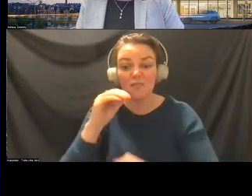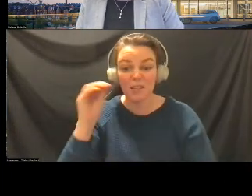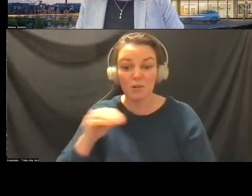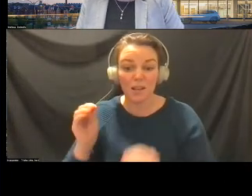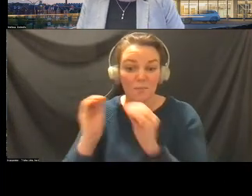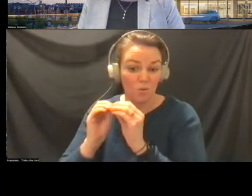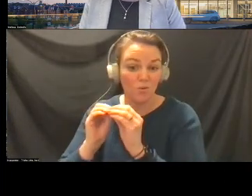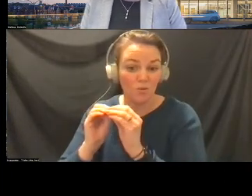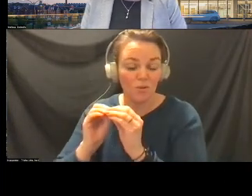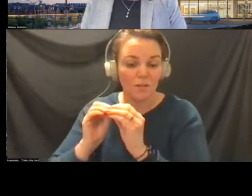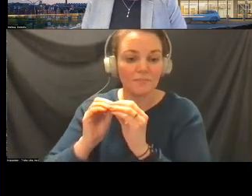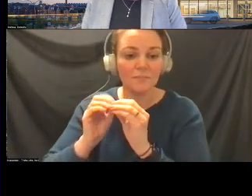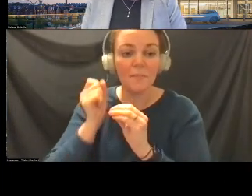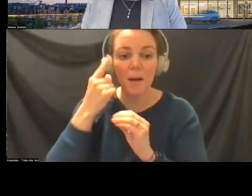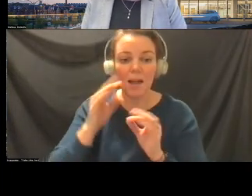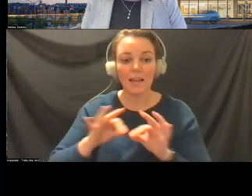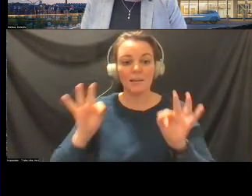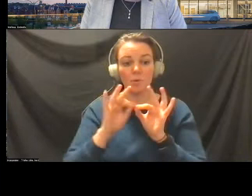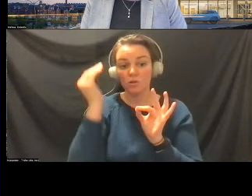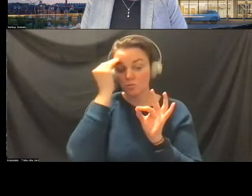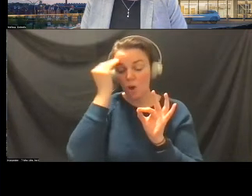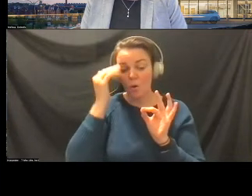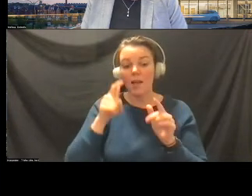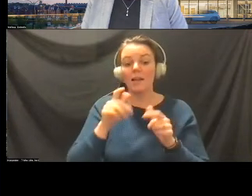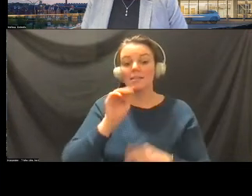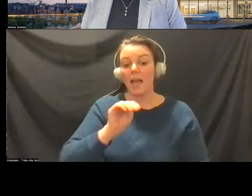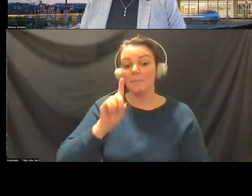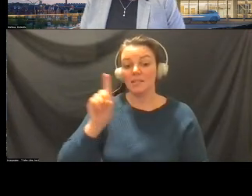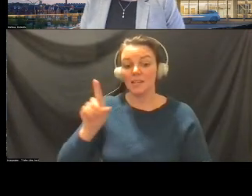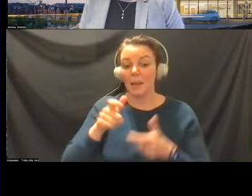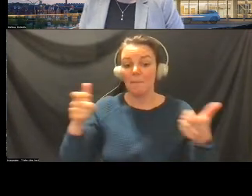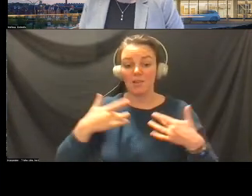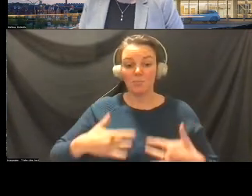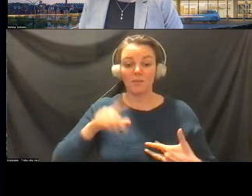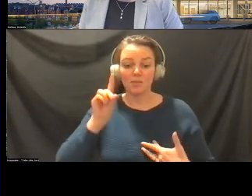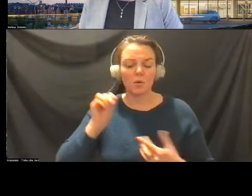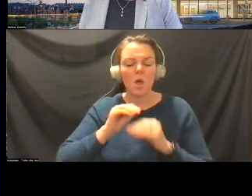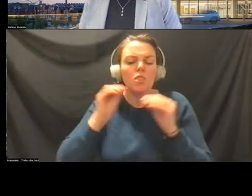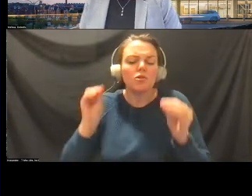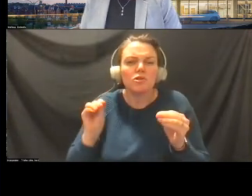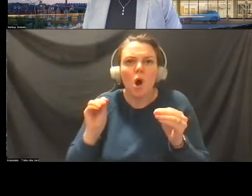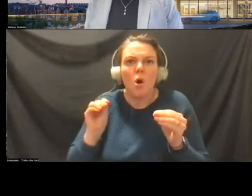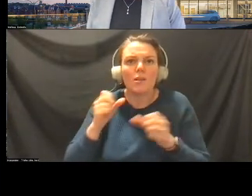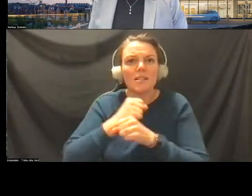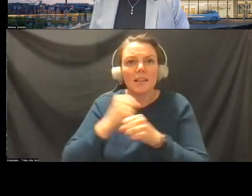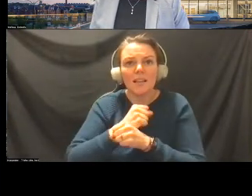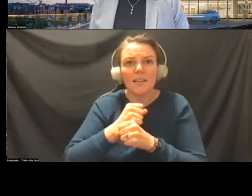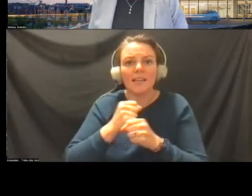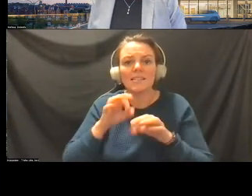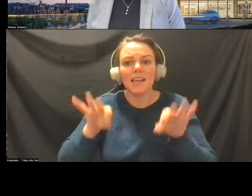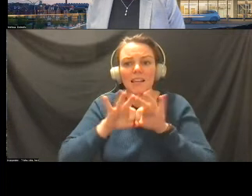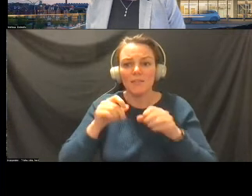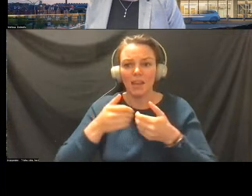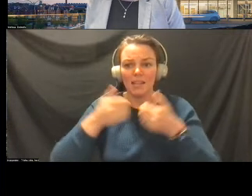Importantly to notice is that major depressive disorder, there is no statistically significant difference in rates between the